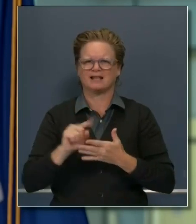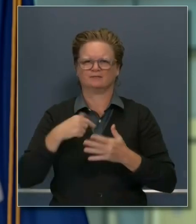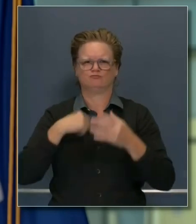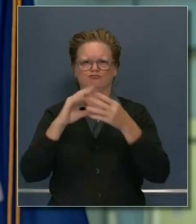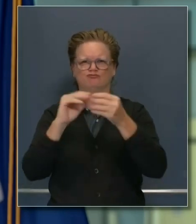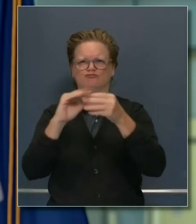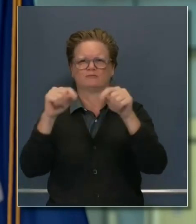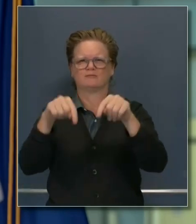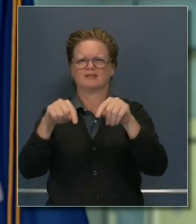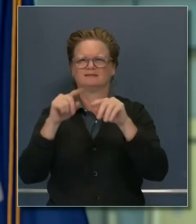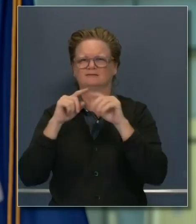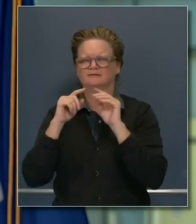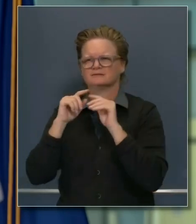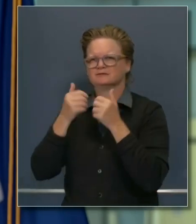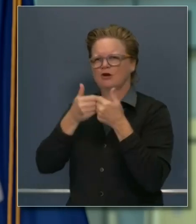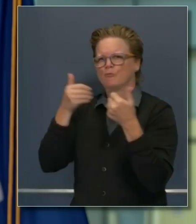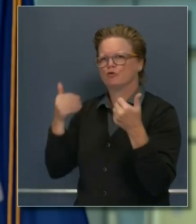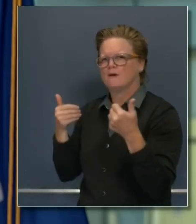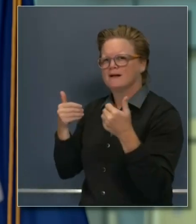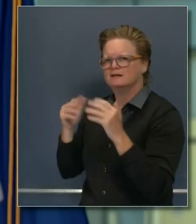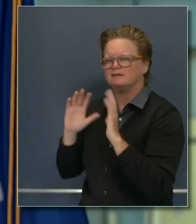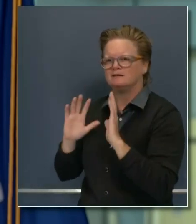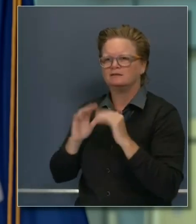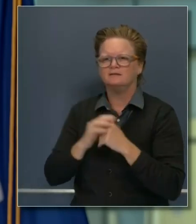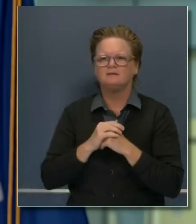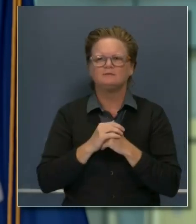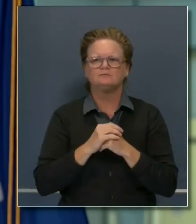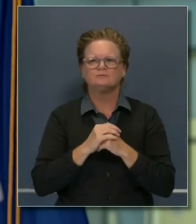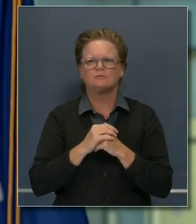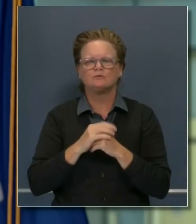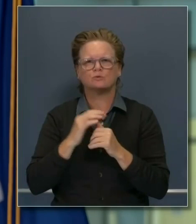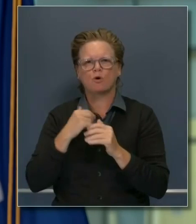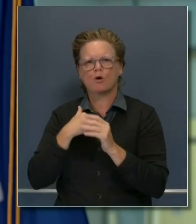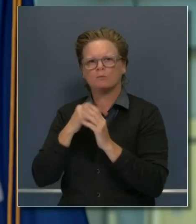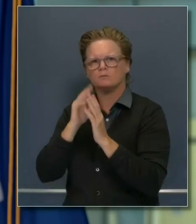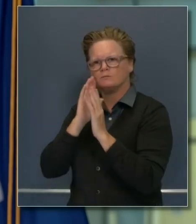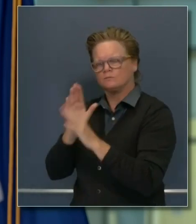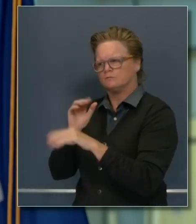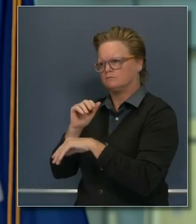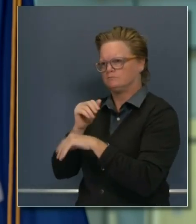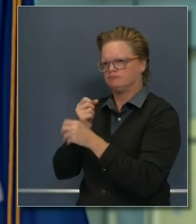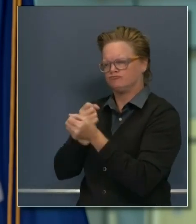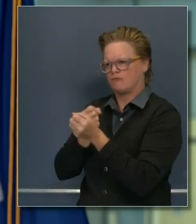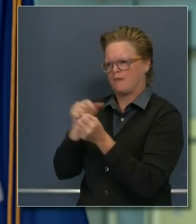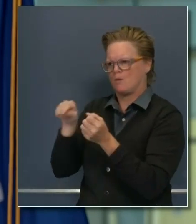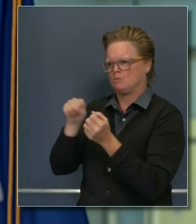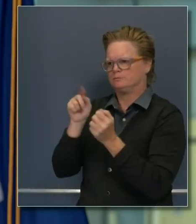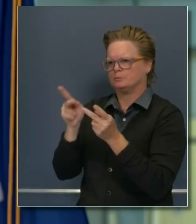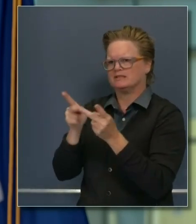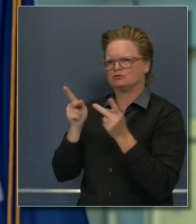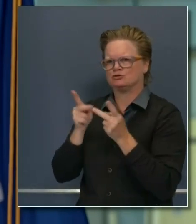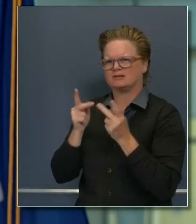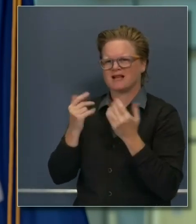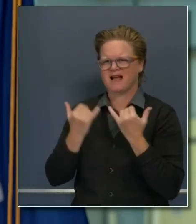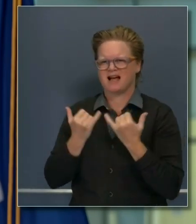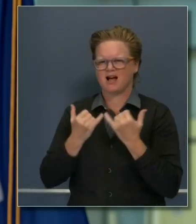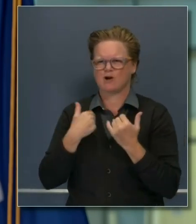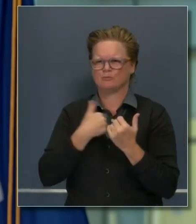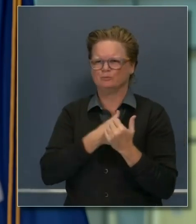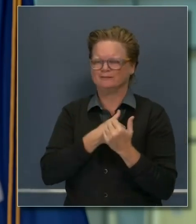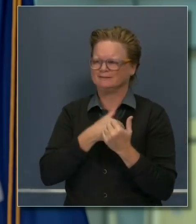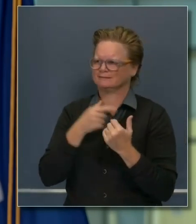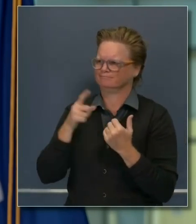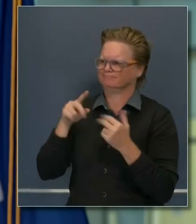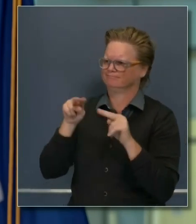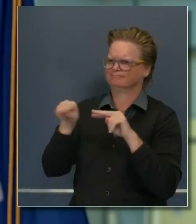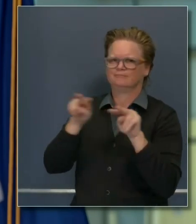to adjudicate the quality of those existing appointees, many that I inherited from the